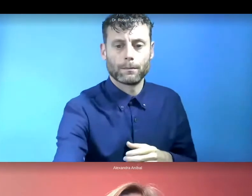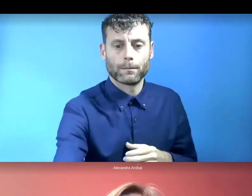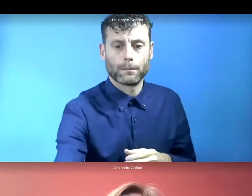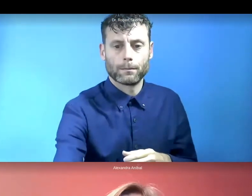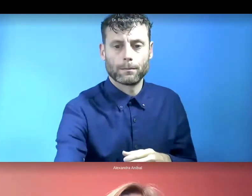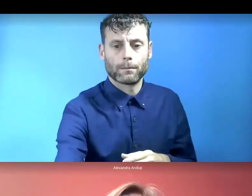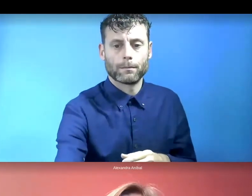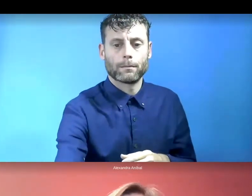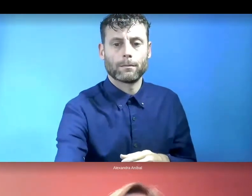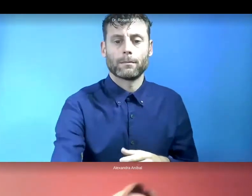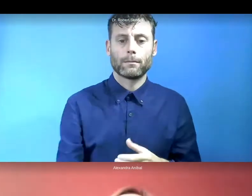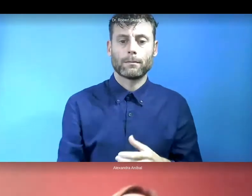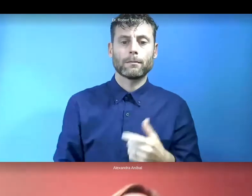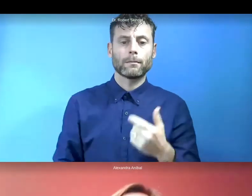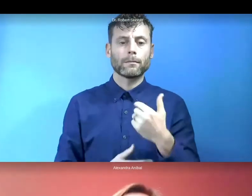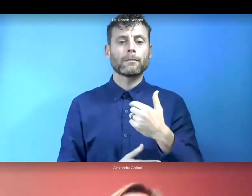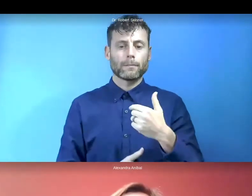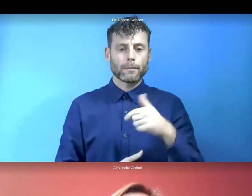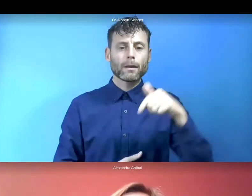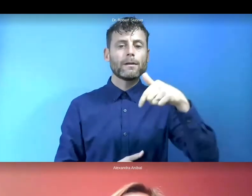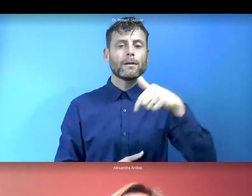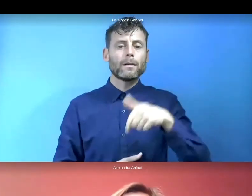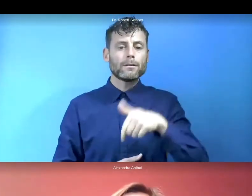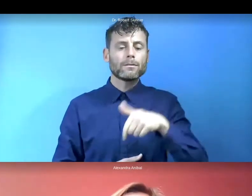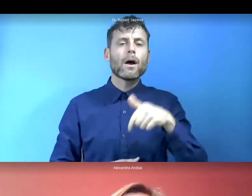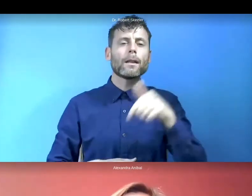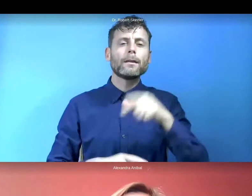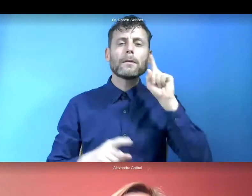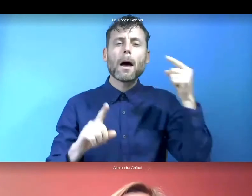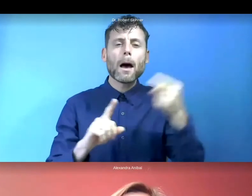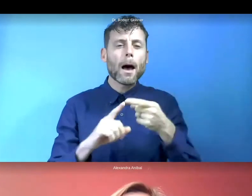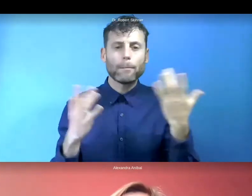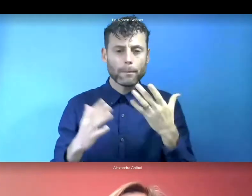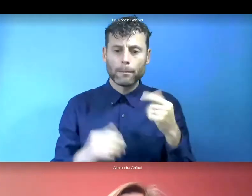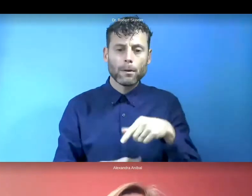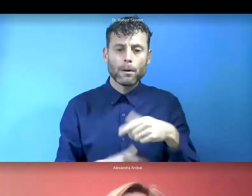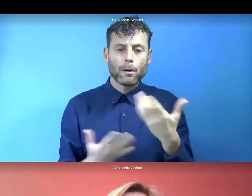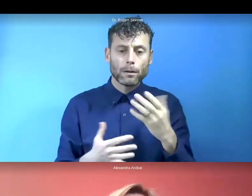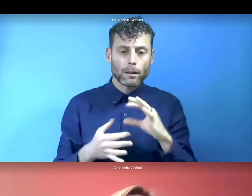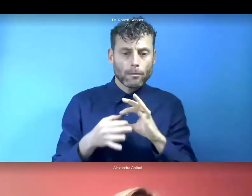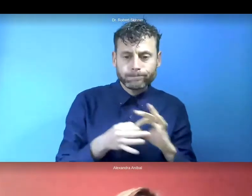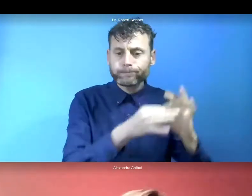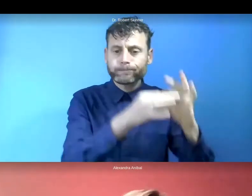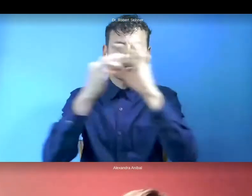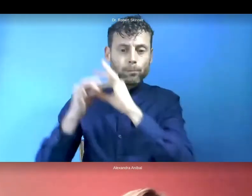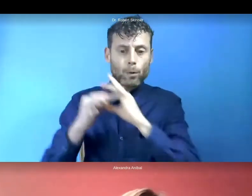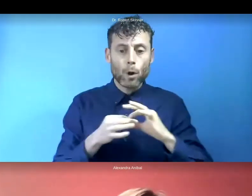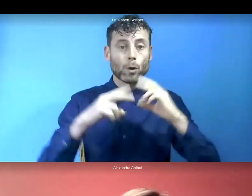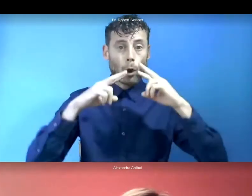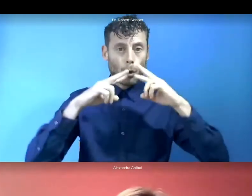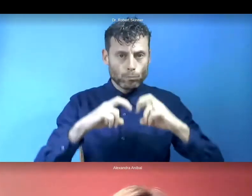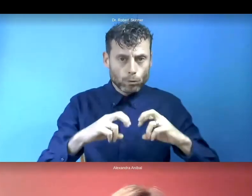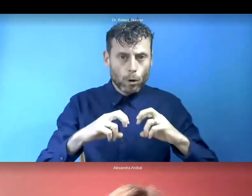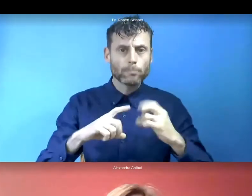Fortunately, we already have collected the first bunch of questions, so I will